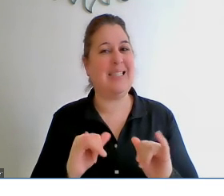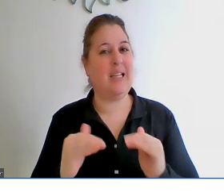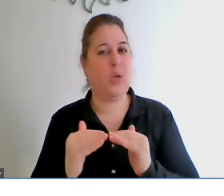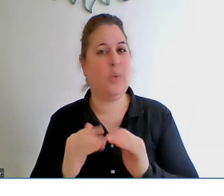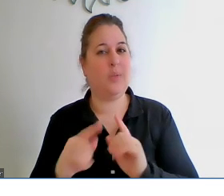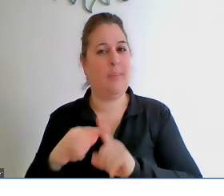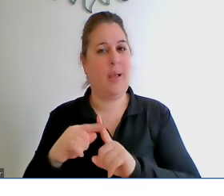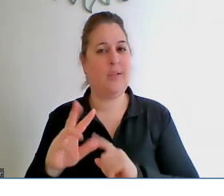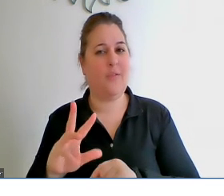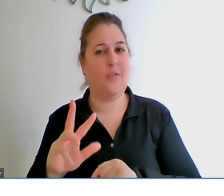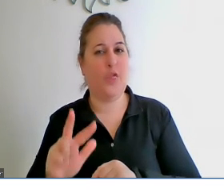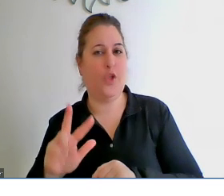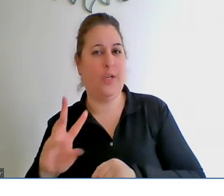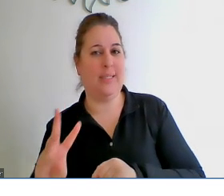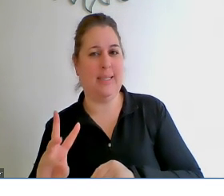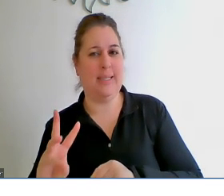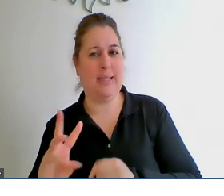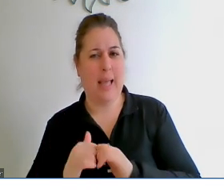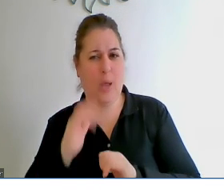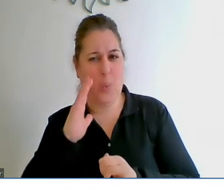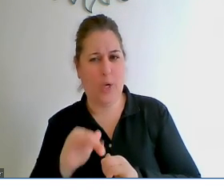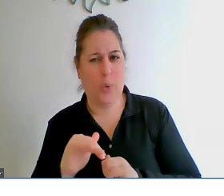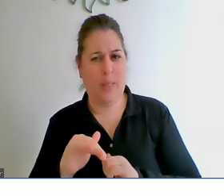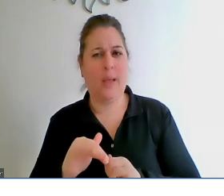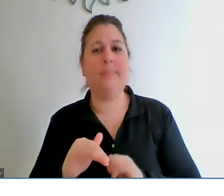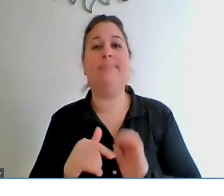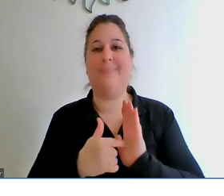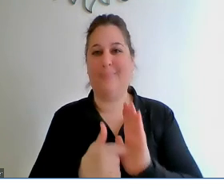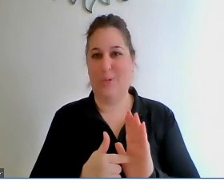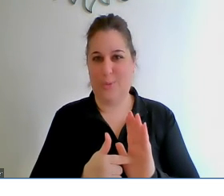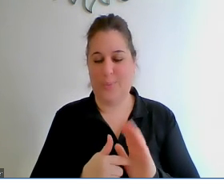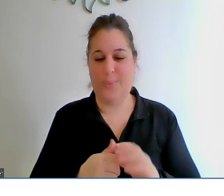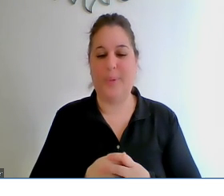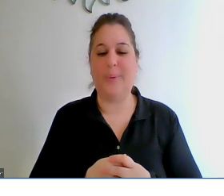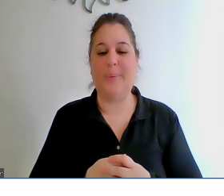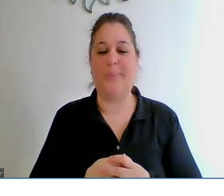Let me show you using this tic-tac-toe chart.